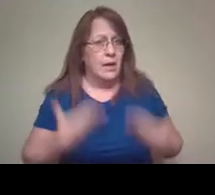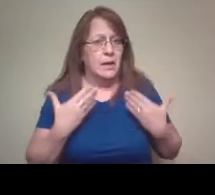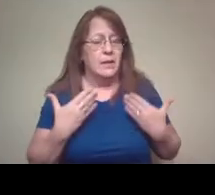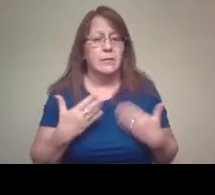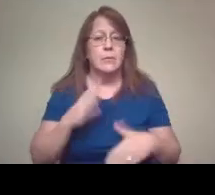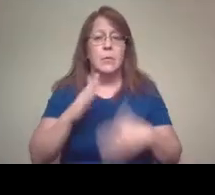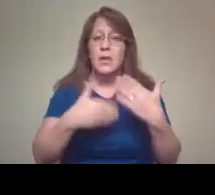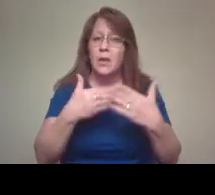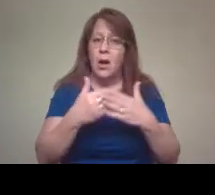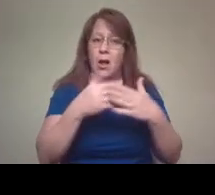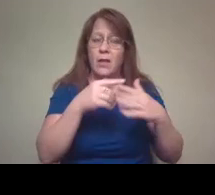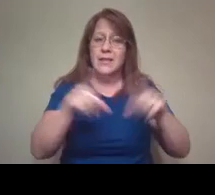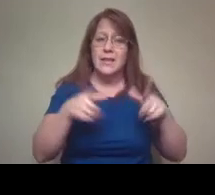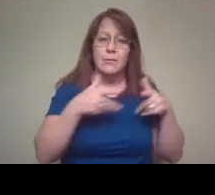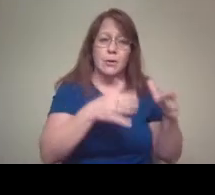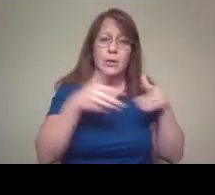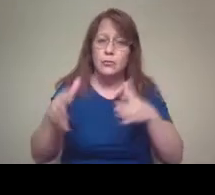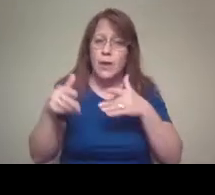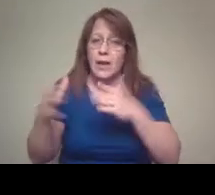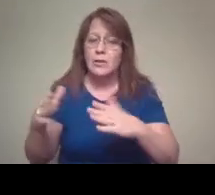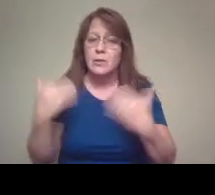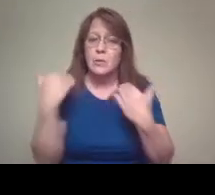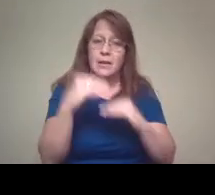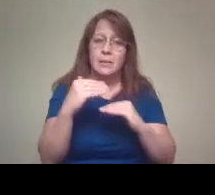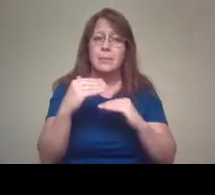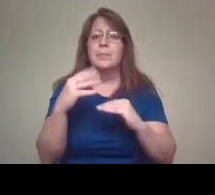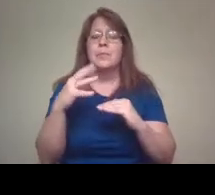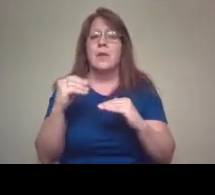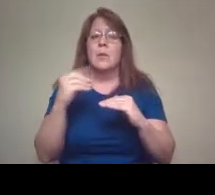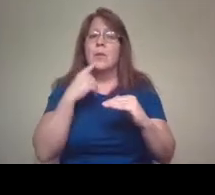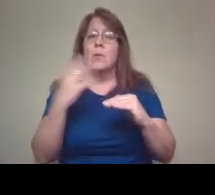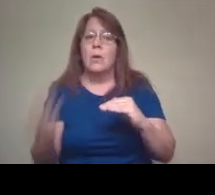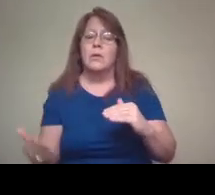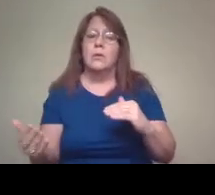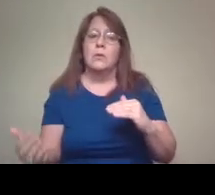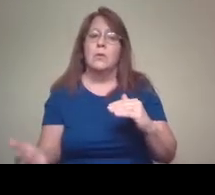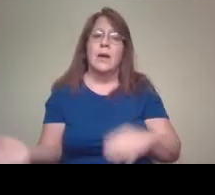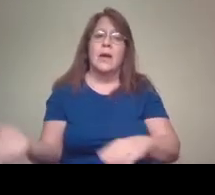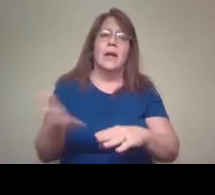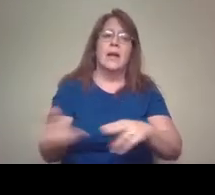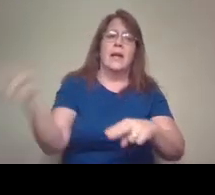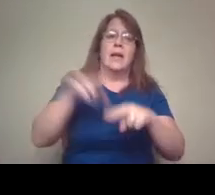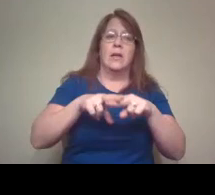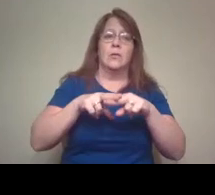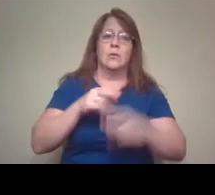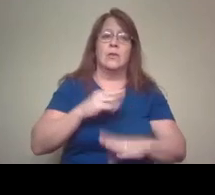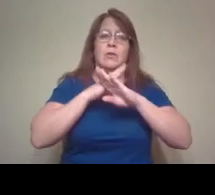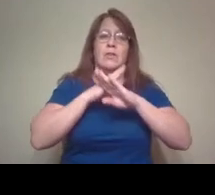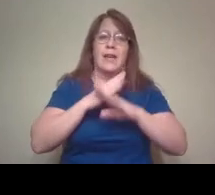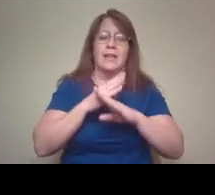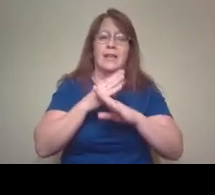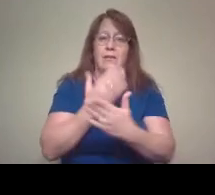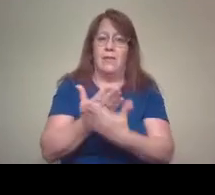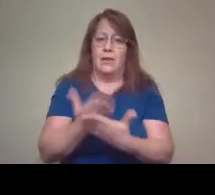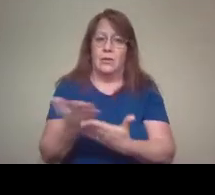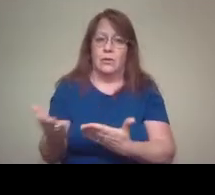strategies, we focus on mitigating risk factors and increasing protective factors. Tri-County Health Department and